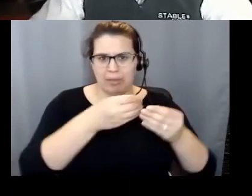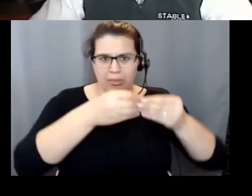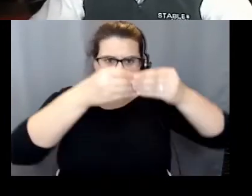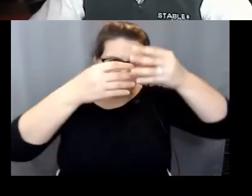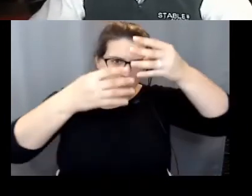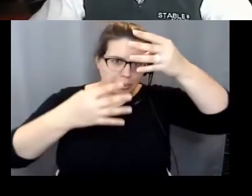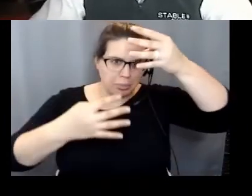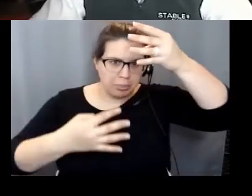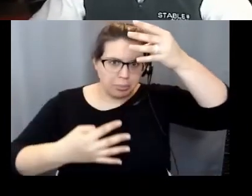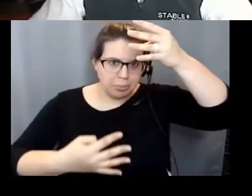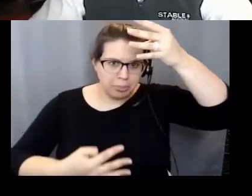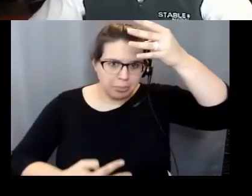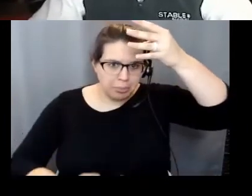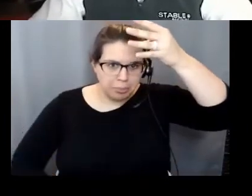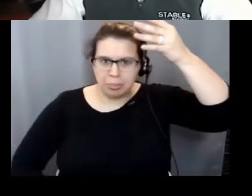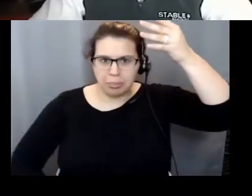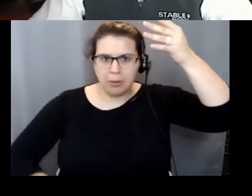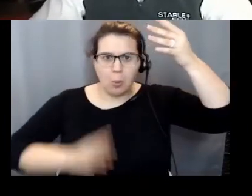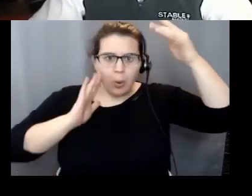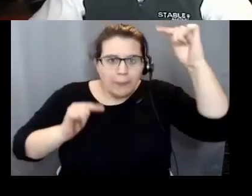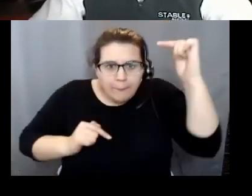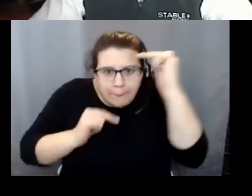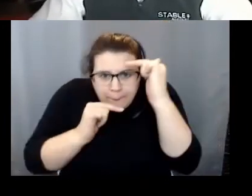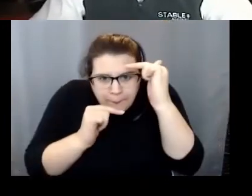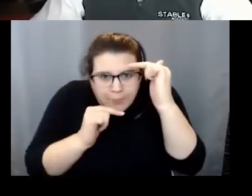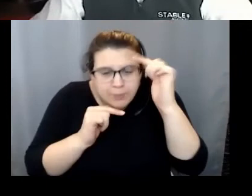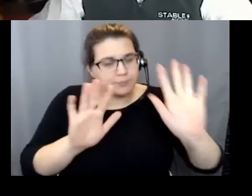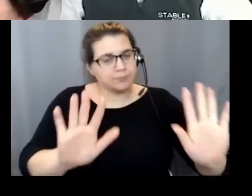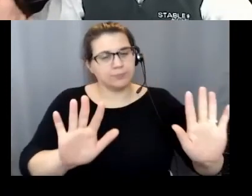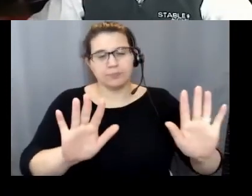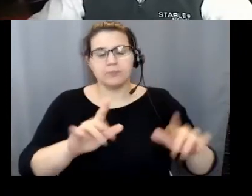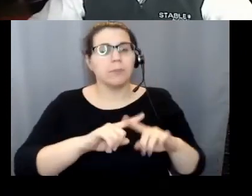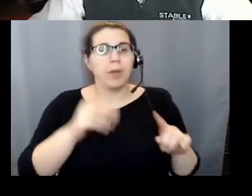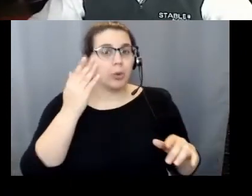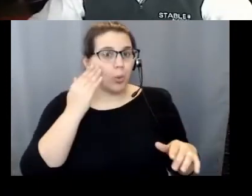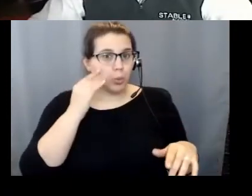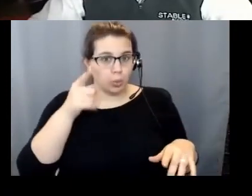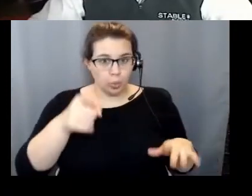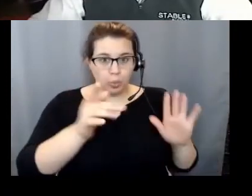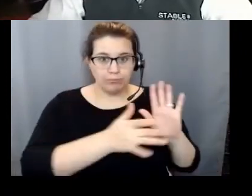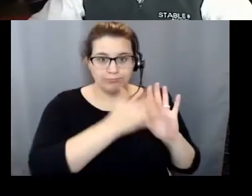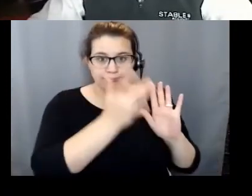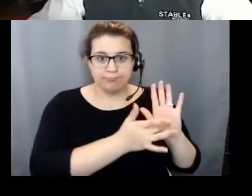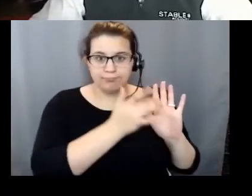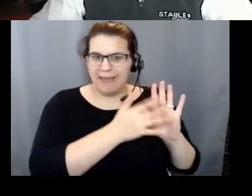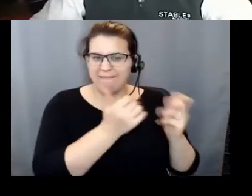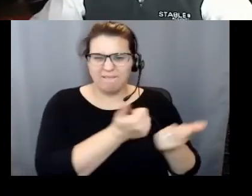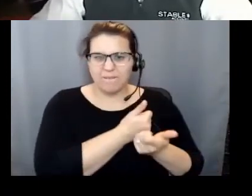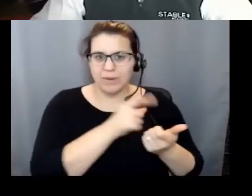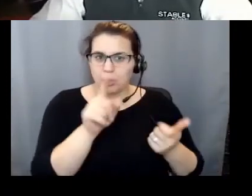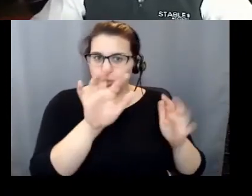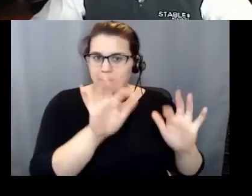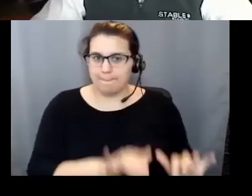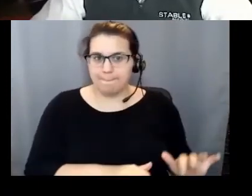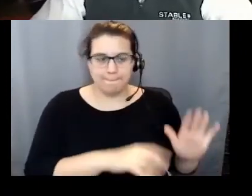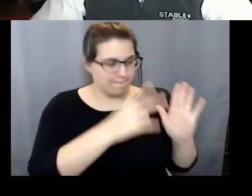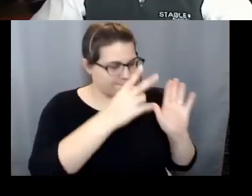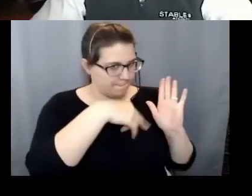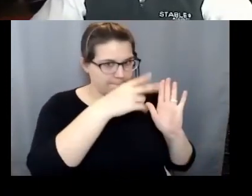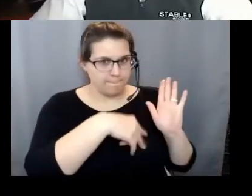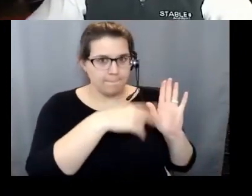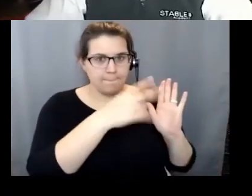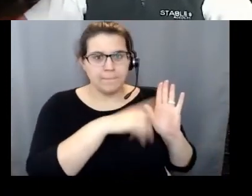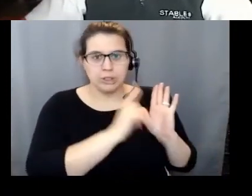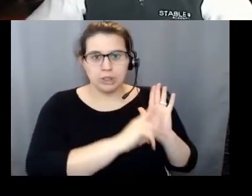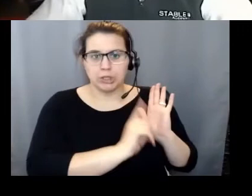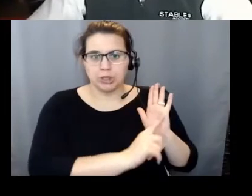be compressed on the slide. But just know that you at this point can review through everything that you have inputted to this point